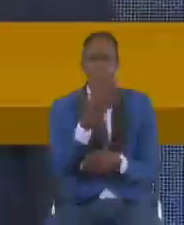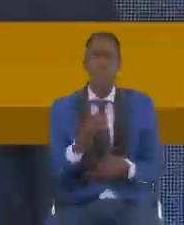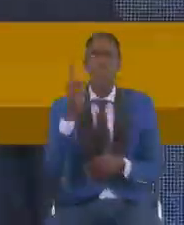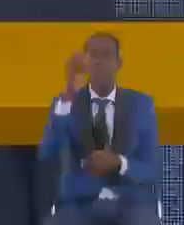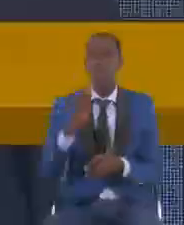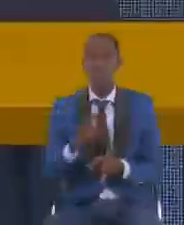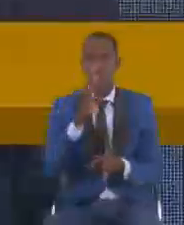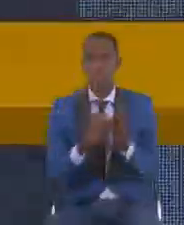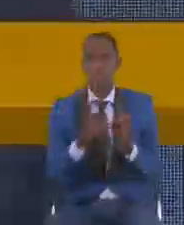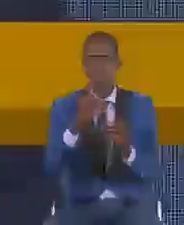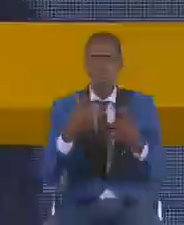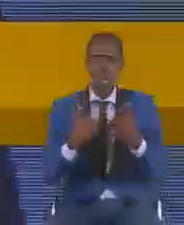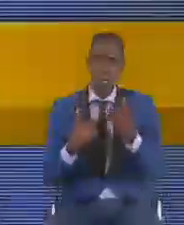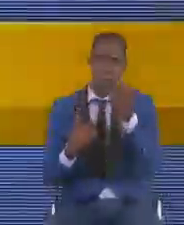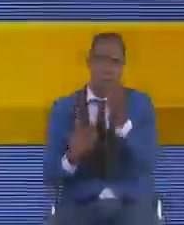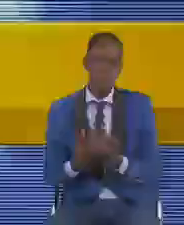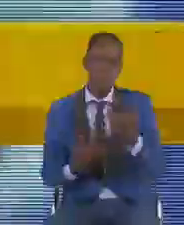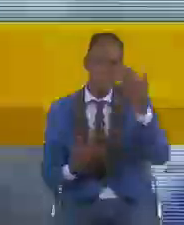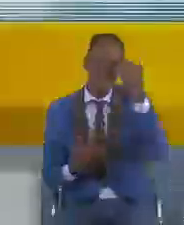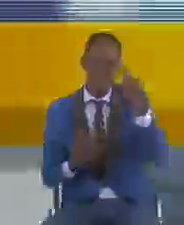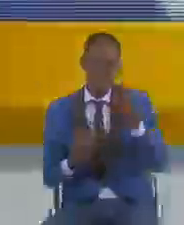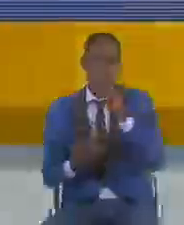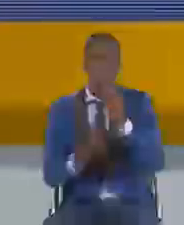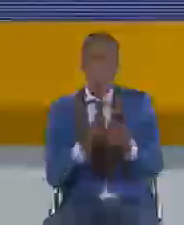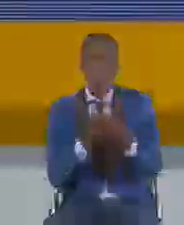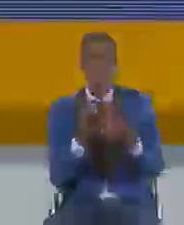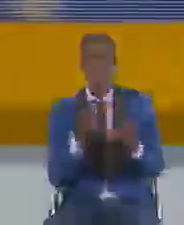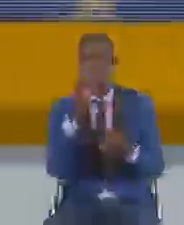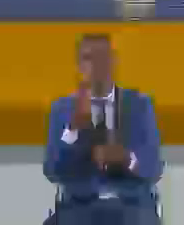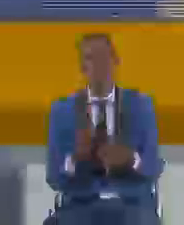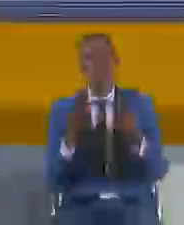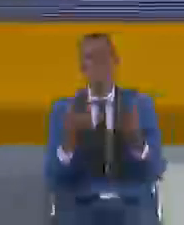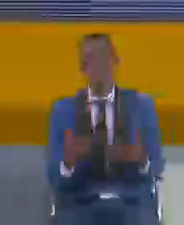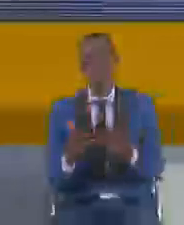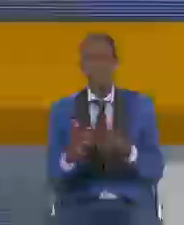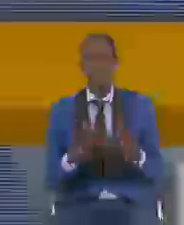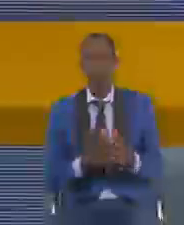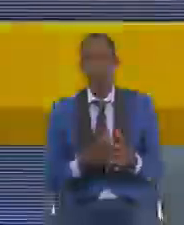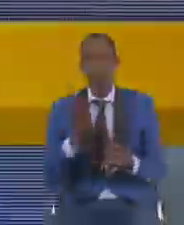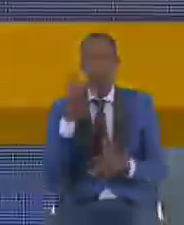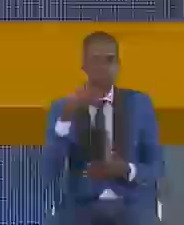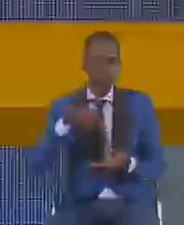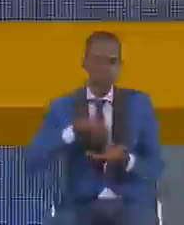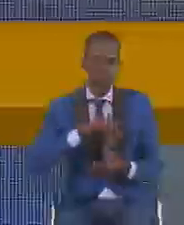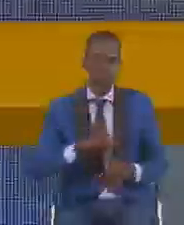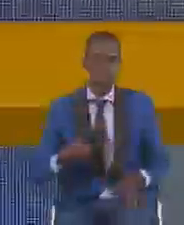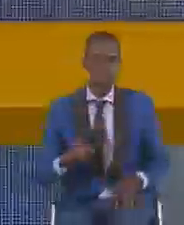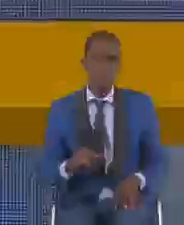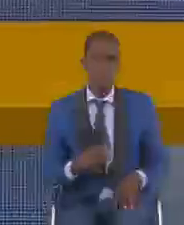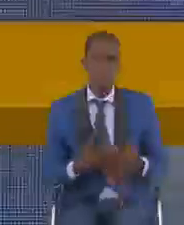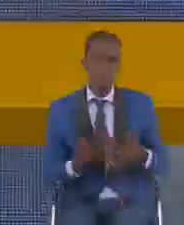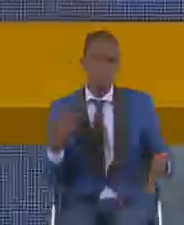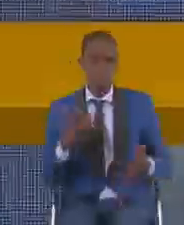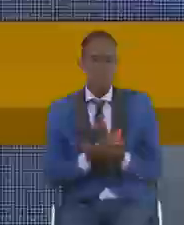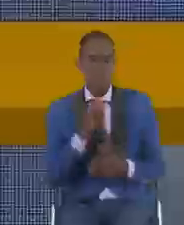had only known the gift of God. Now, Jesus was standing before that